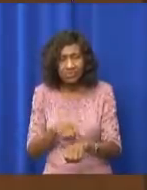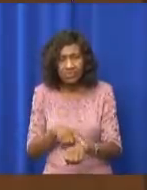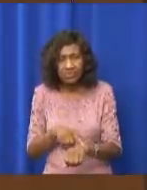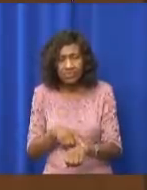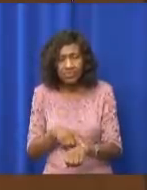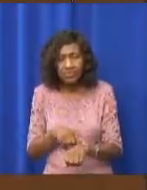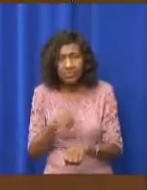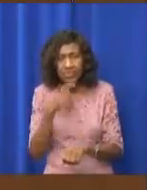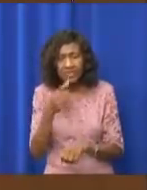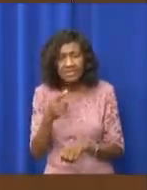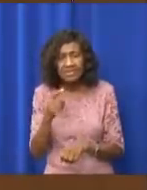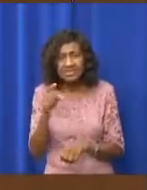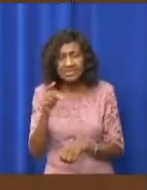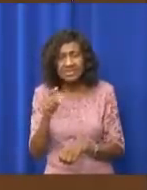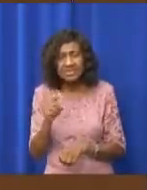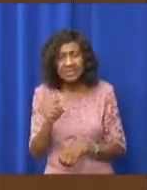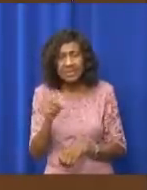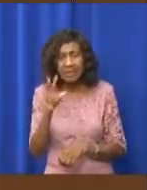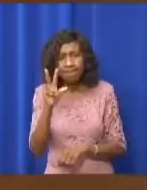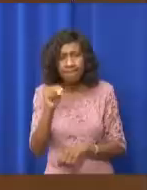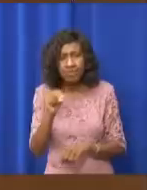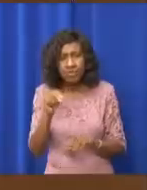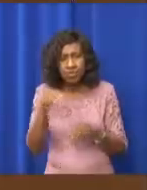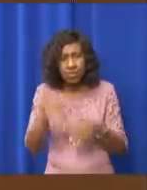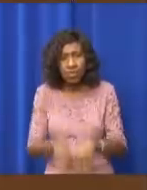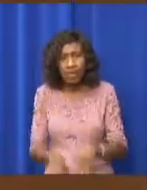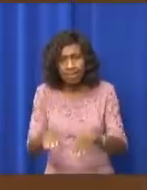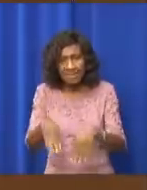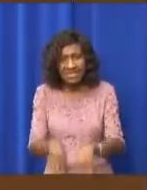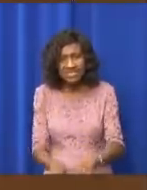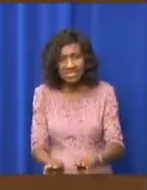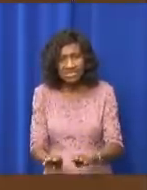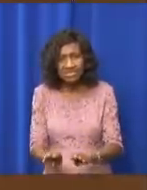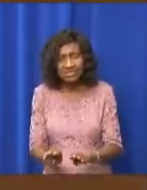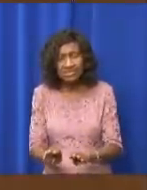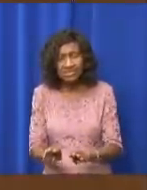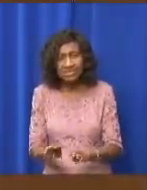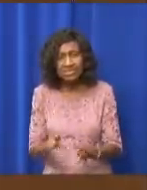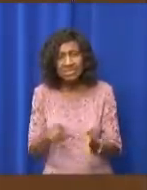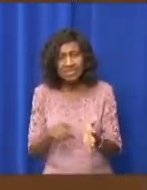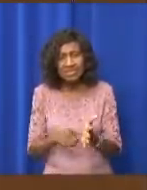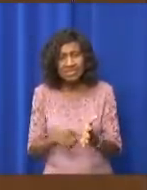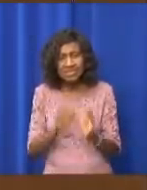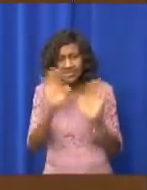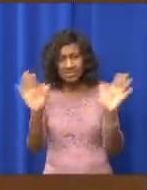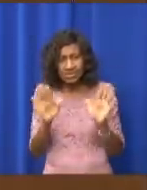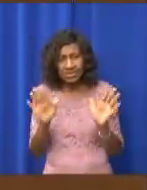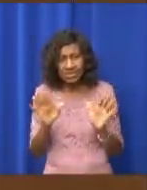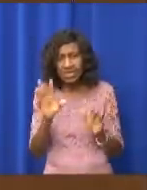permitted, which previously wasn't, but no beach access is permitted this or any other Sunday.